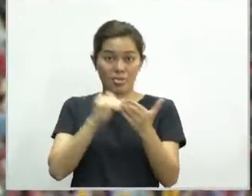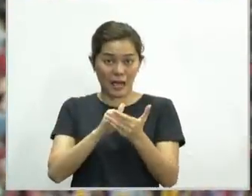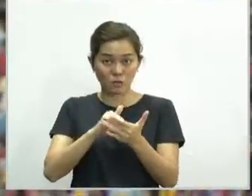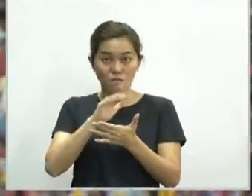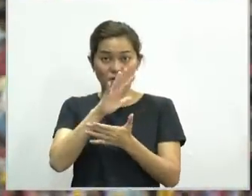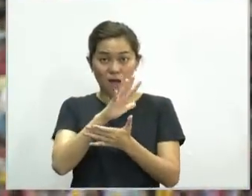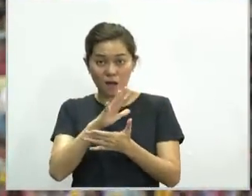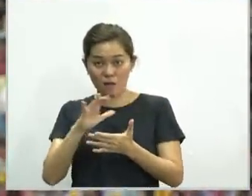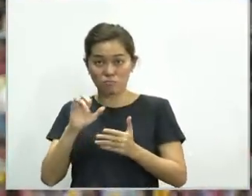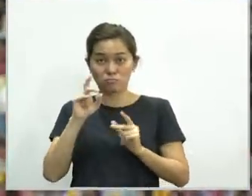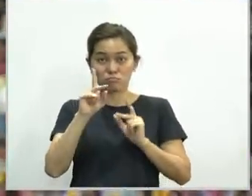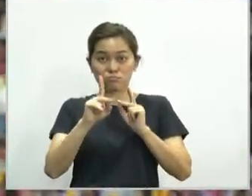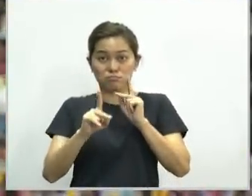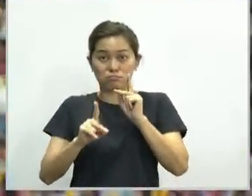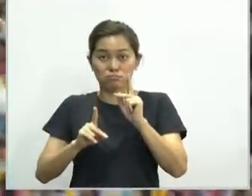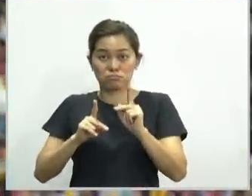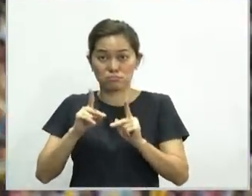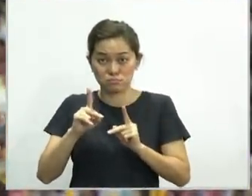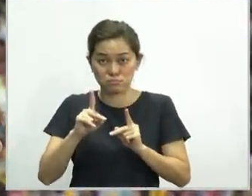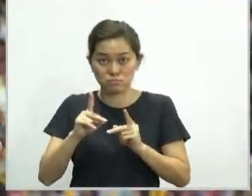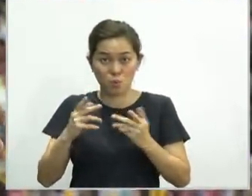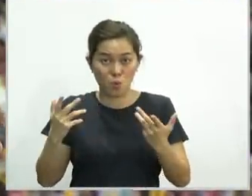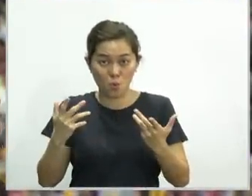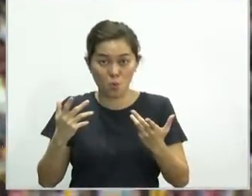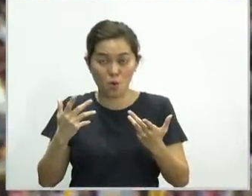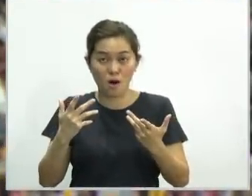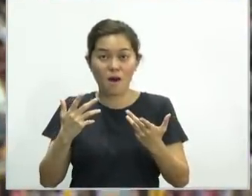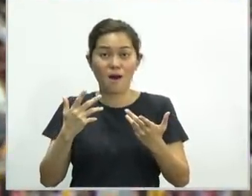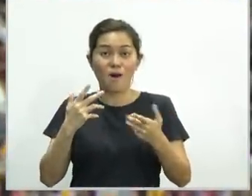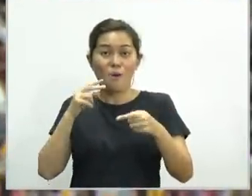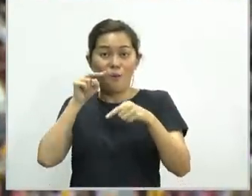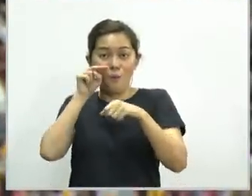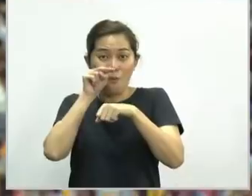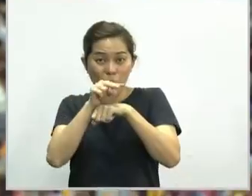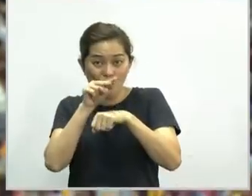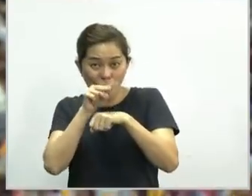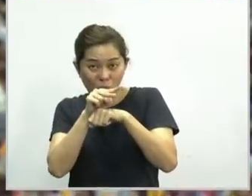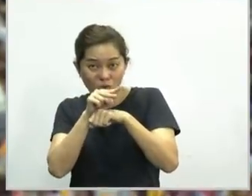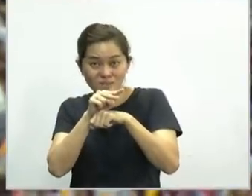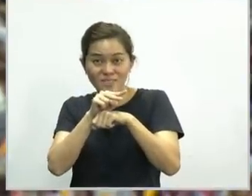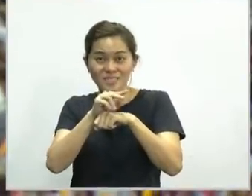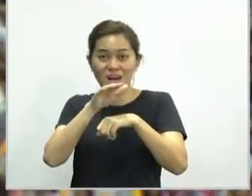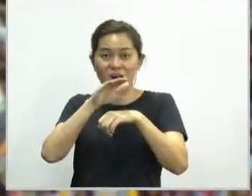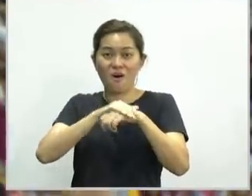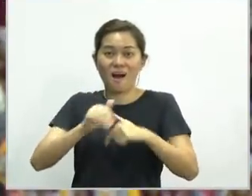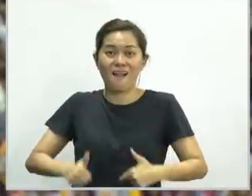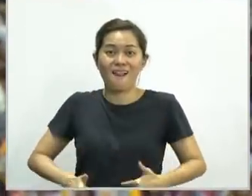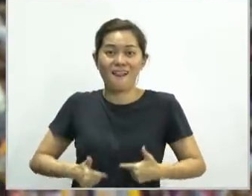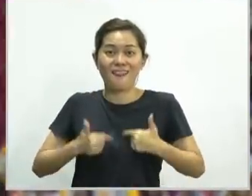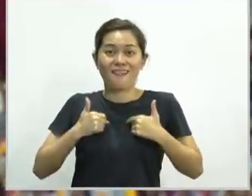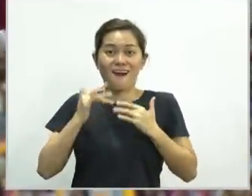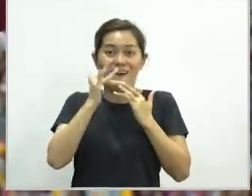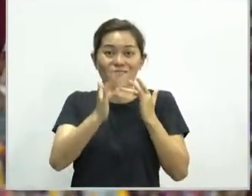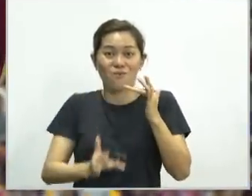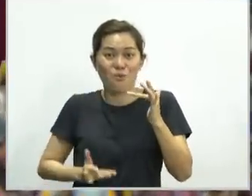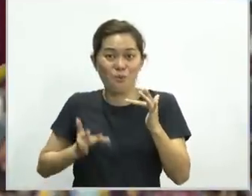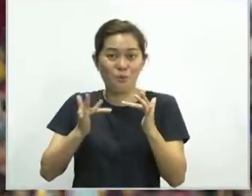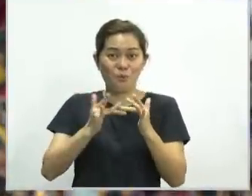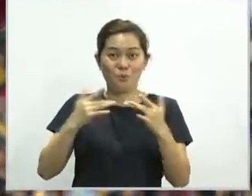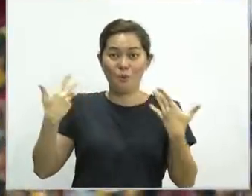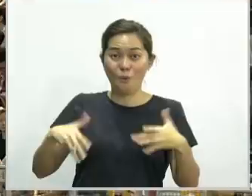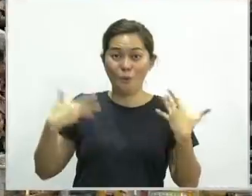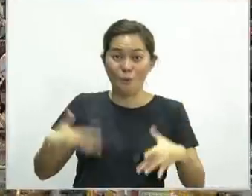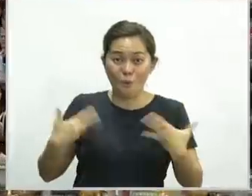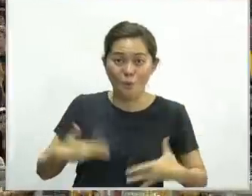15,500 people are watching this on live stream. So we want to welcome all